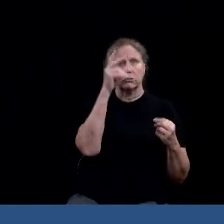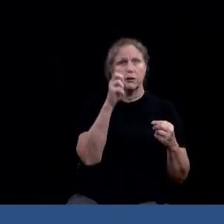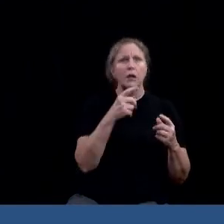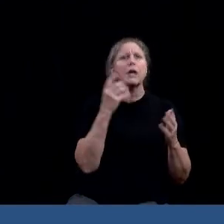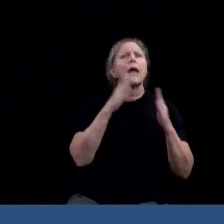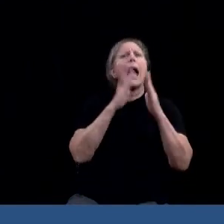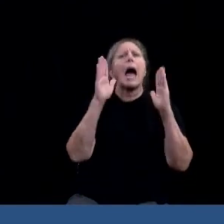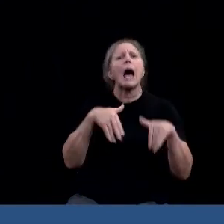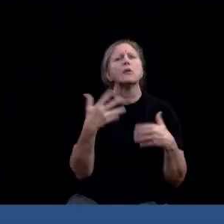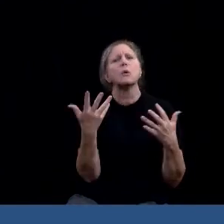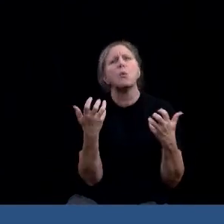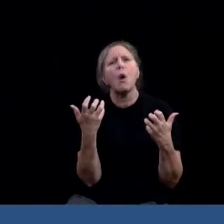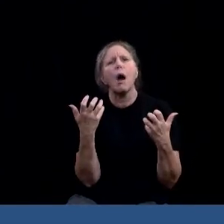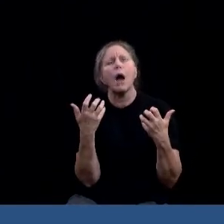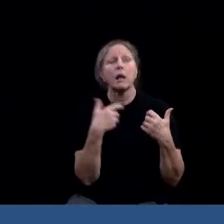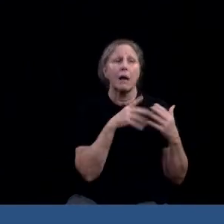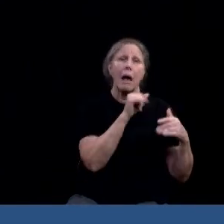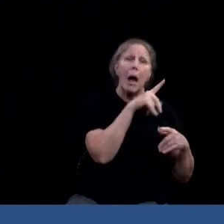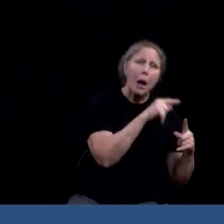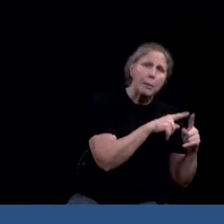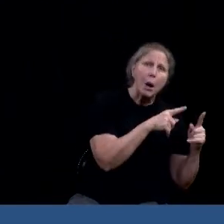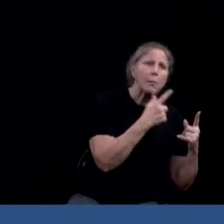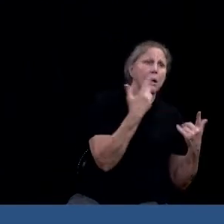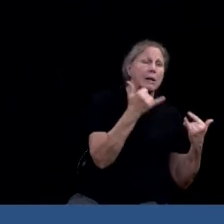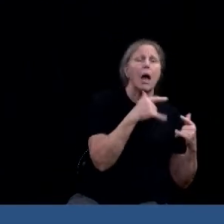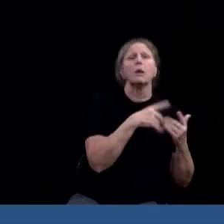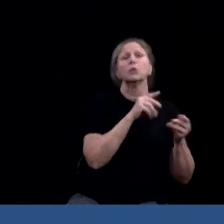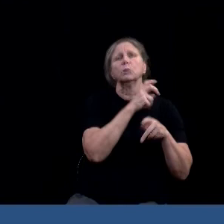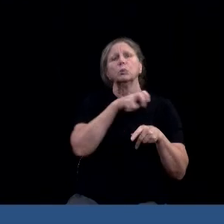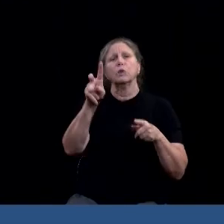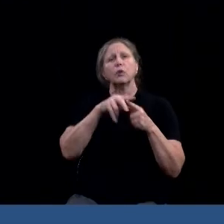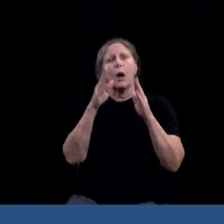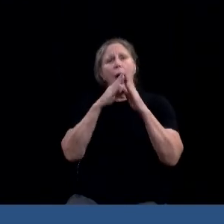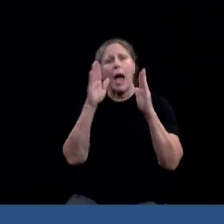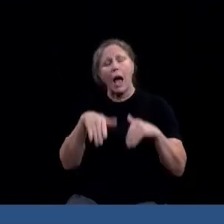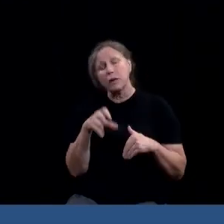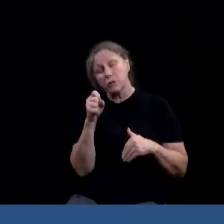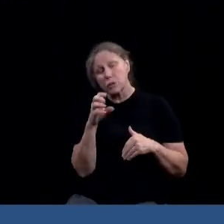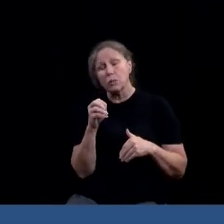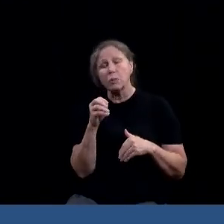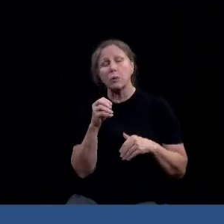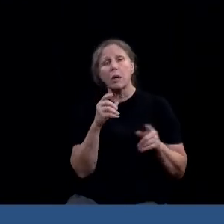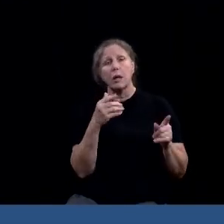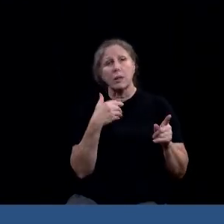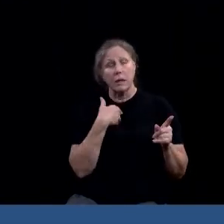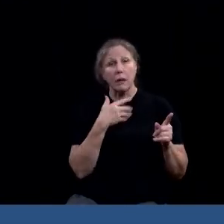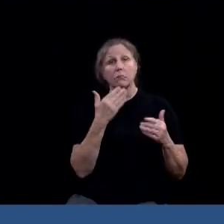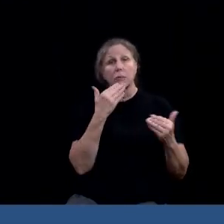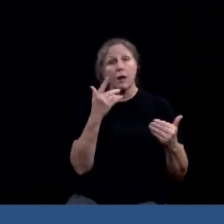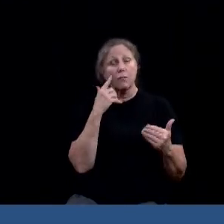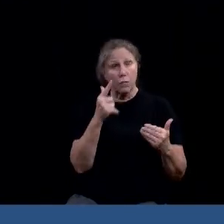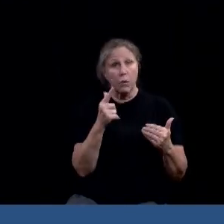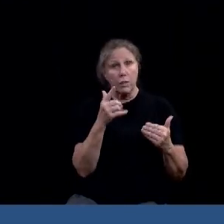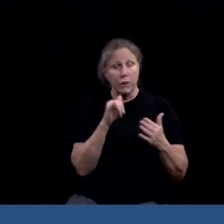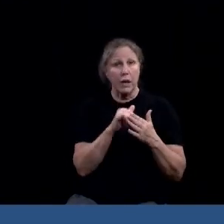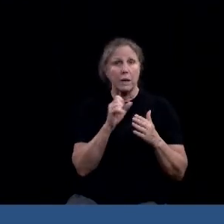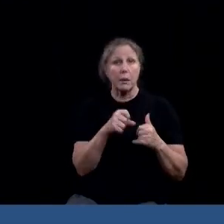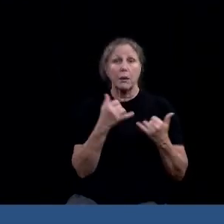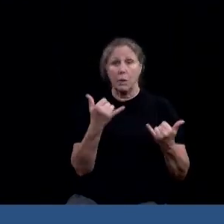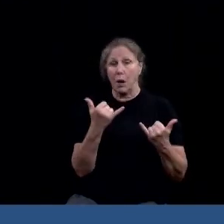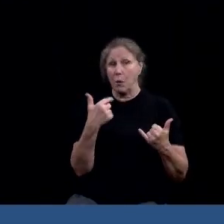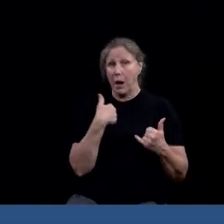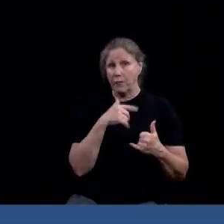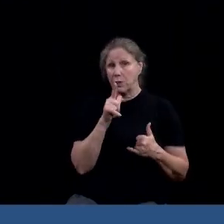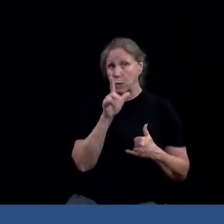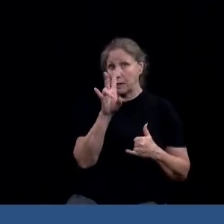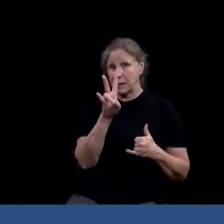apartment. And they're very grateful for the tool, because presently we have 2,700 people on our wait list for Section